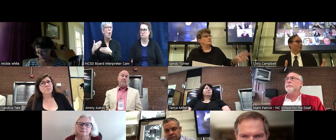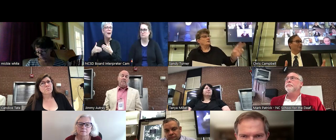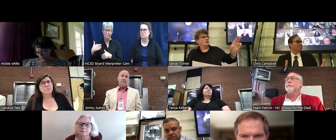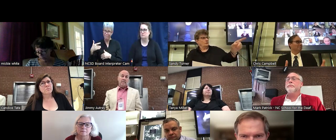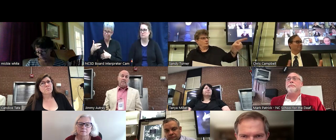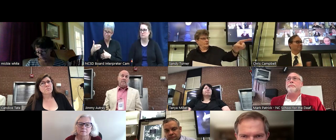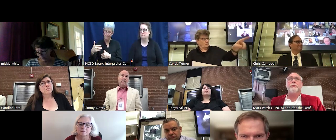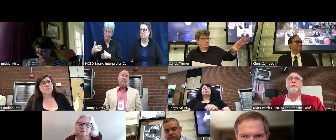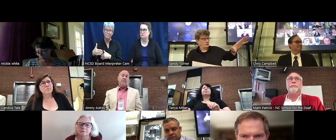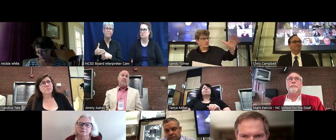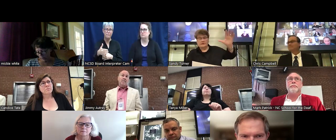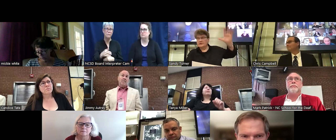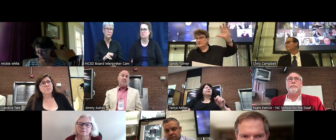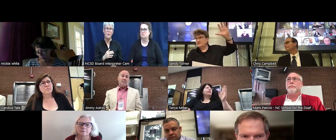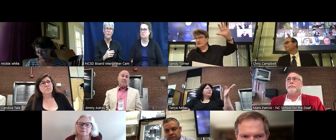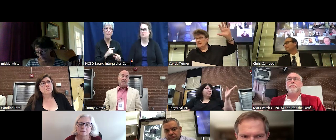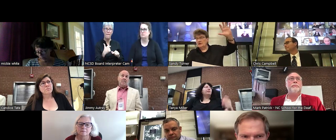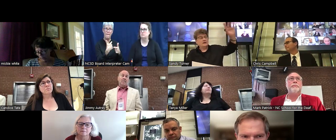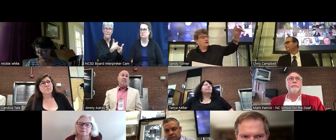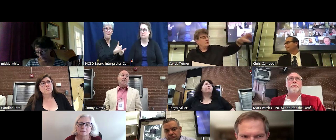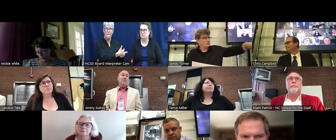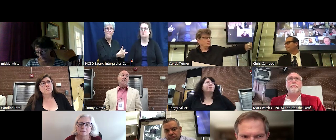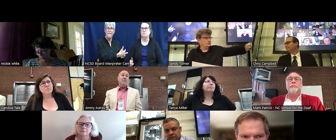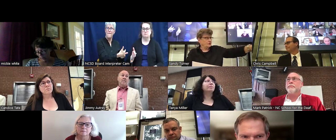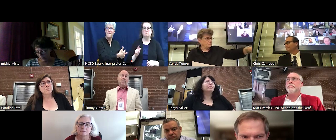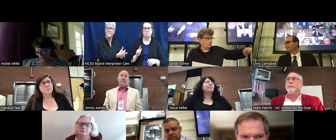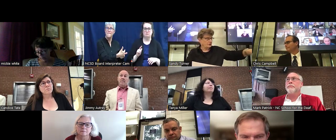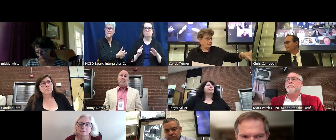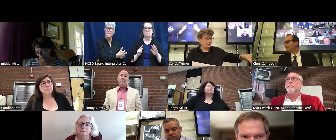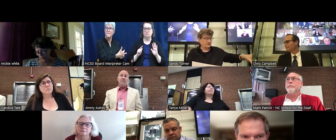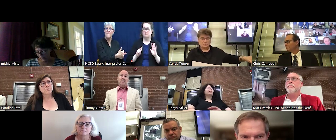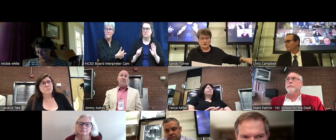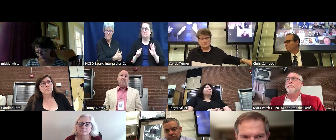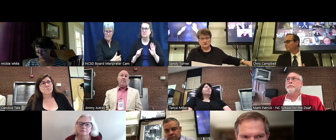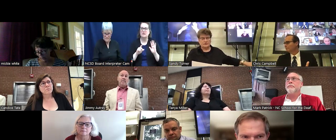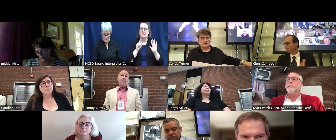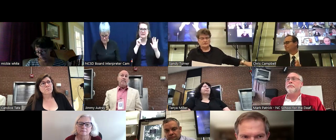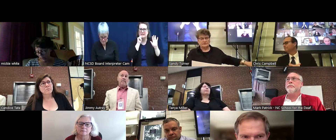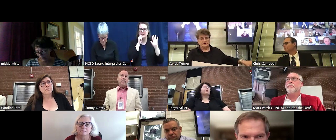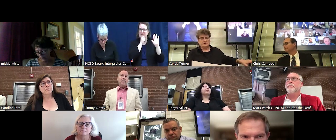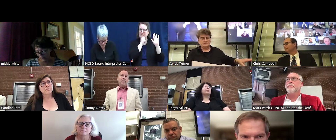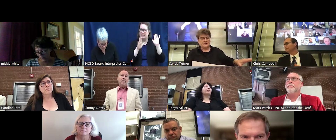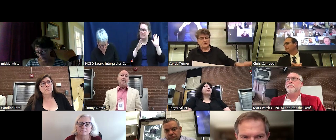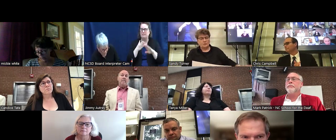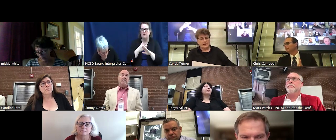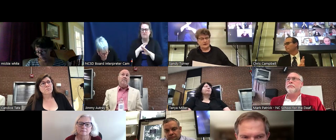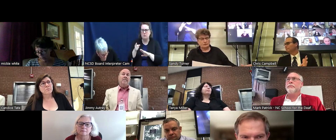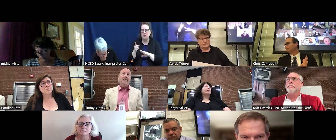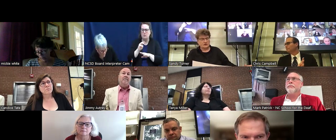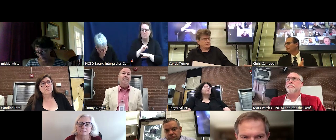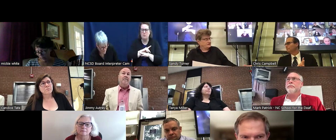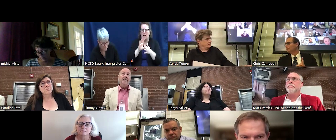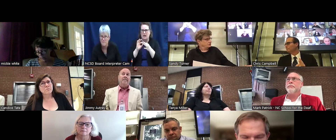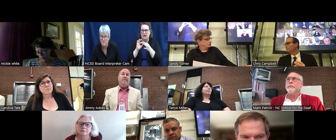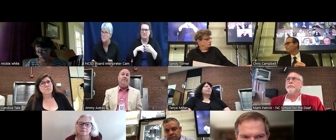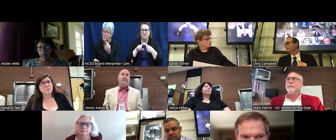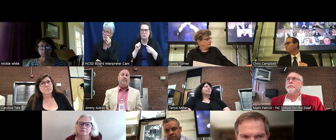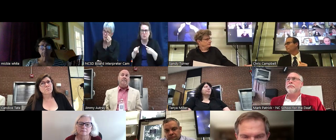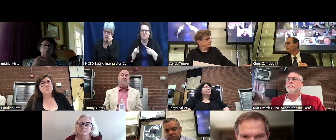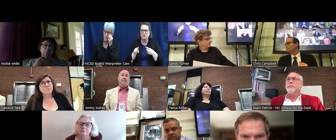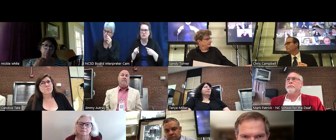following? This is Sam. Before you speak, Mark, let me ask a question about dates. We had originally set